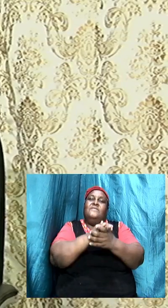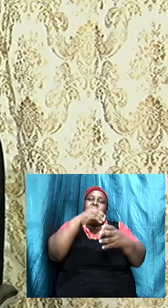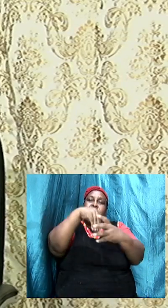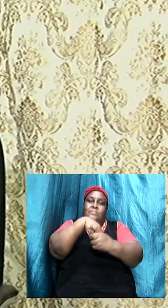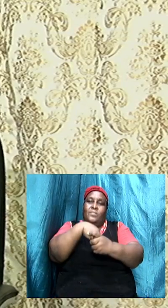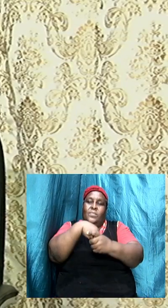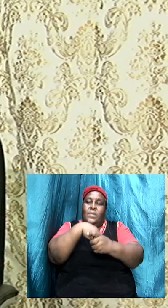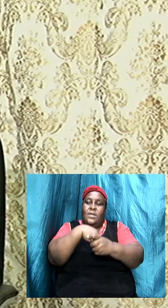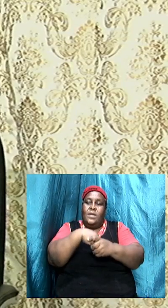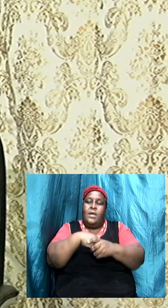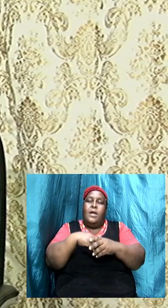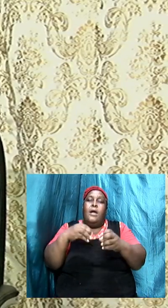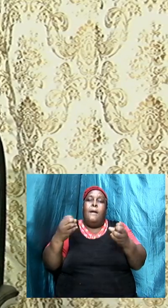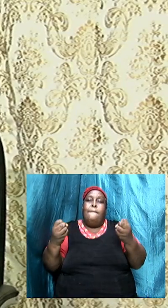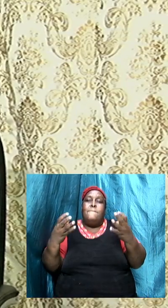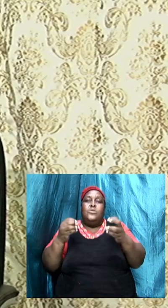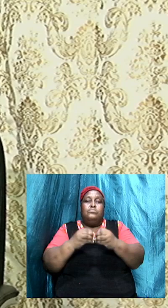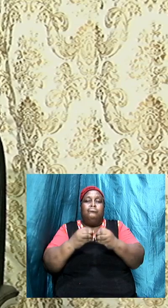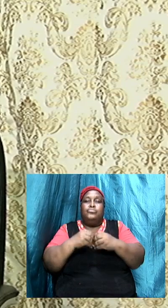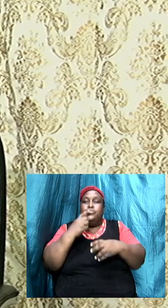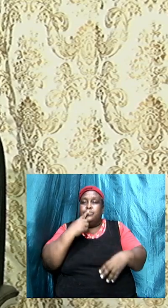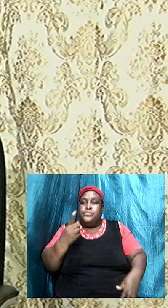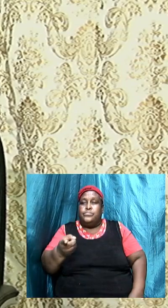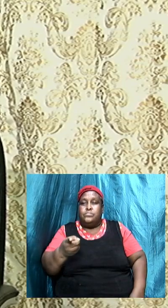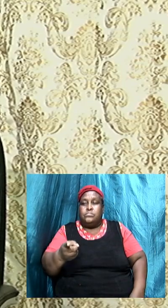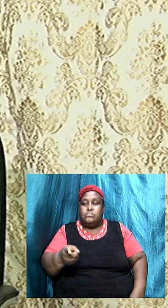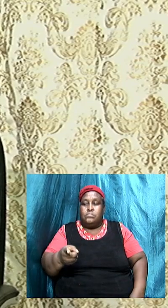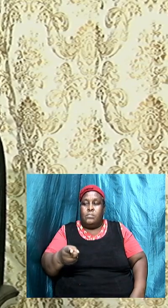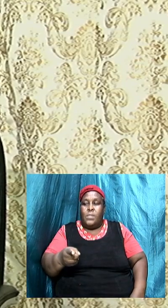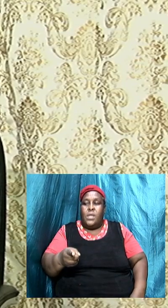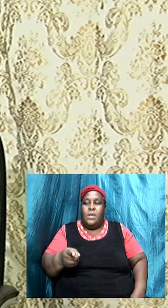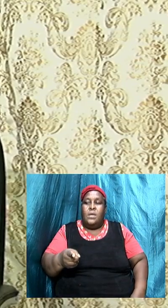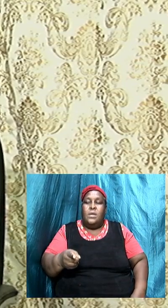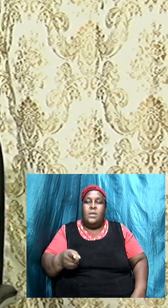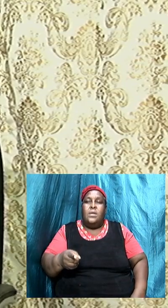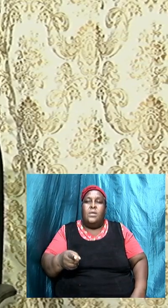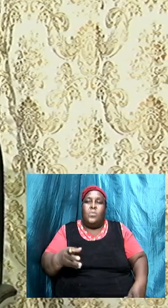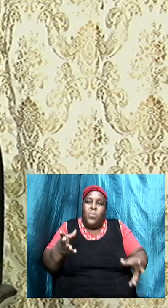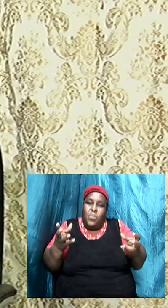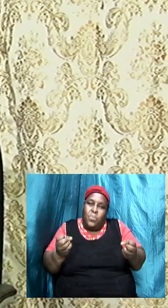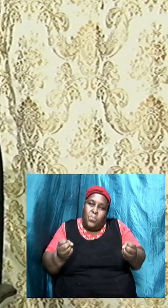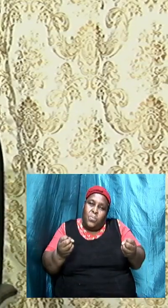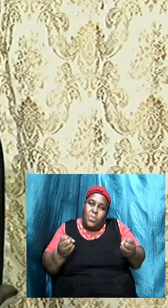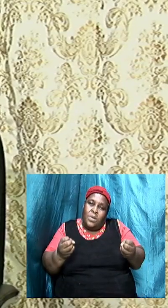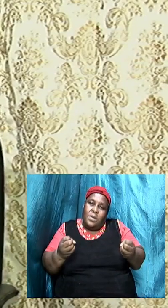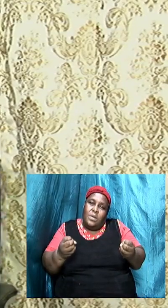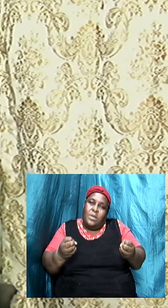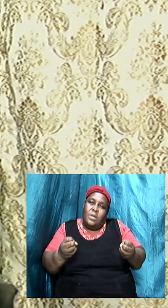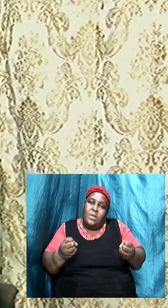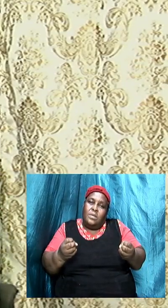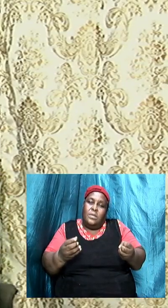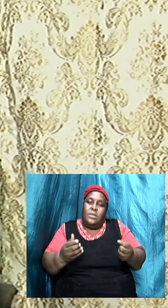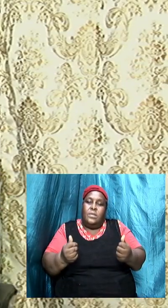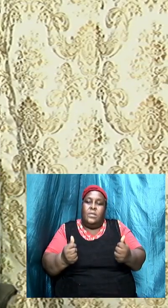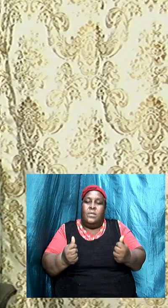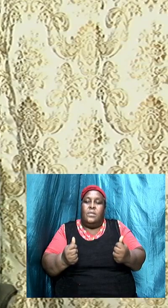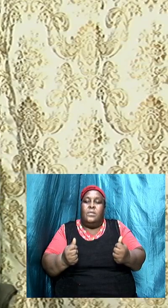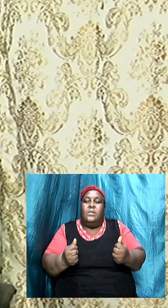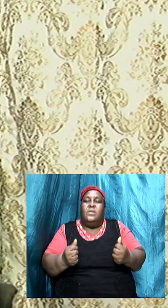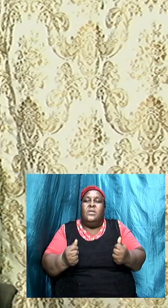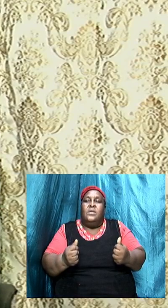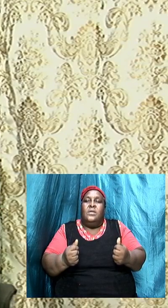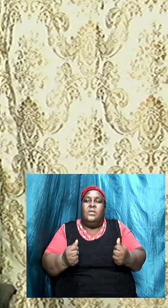We have much more to say. But, you know, I want to just